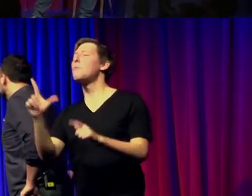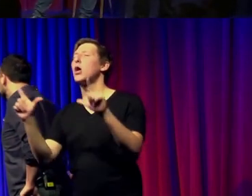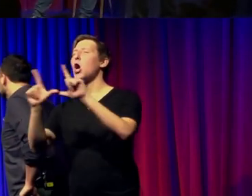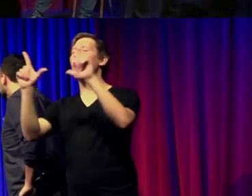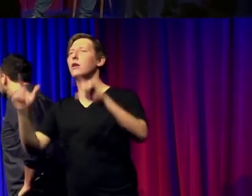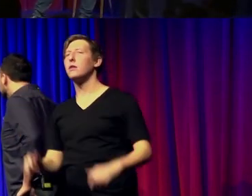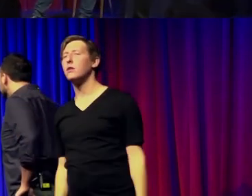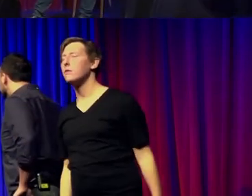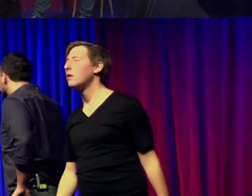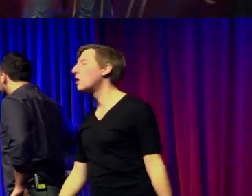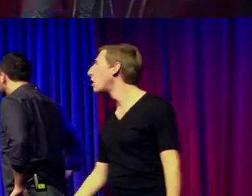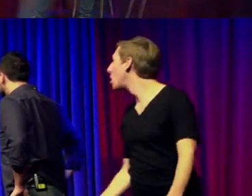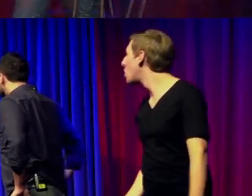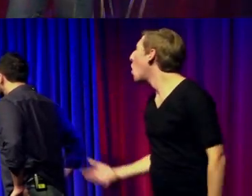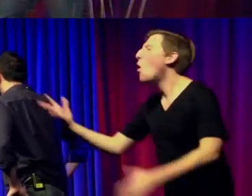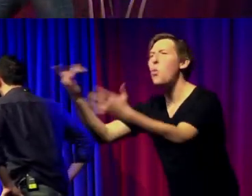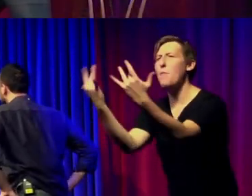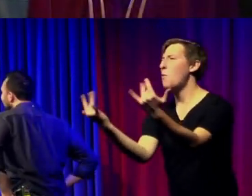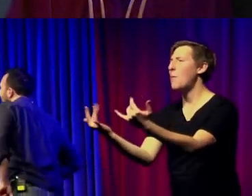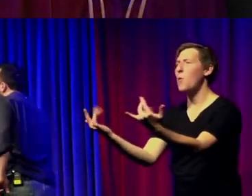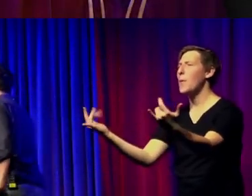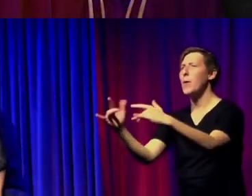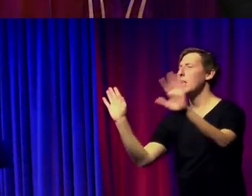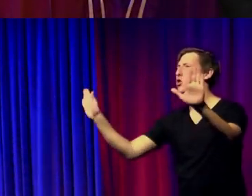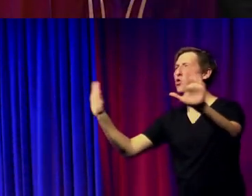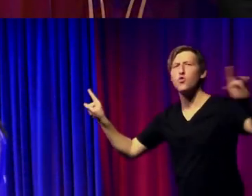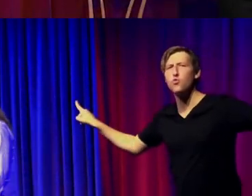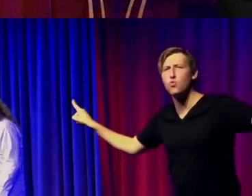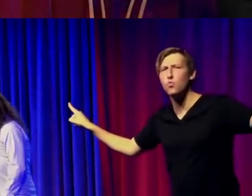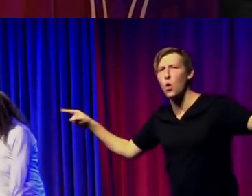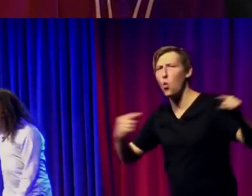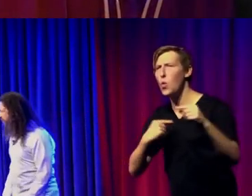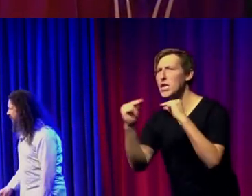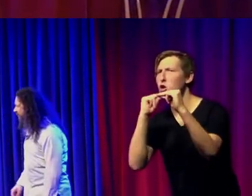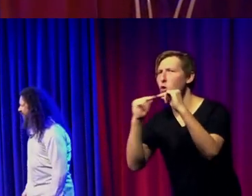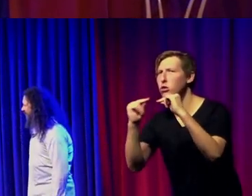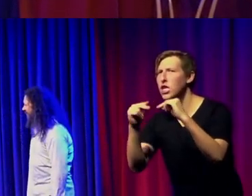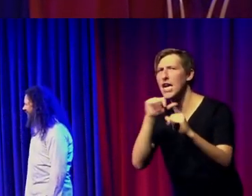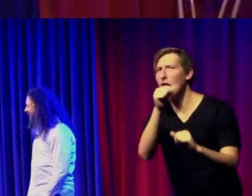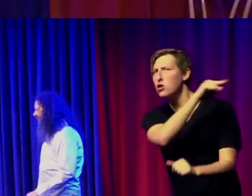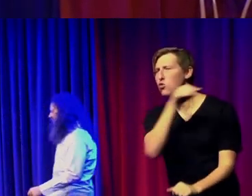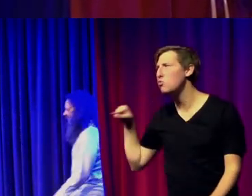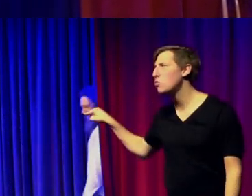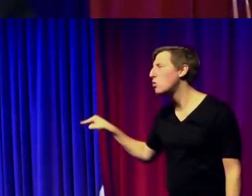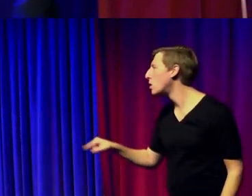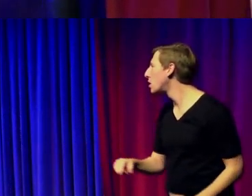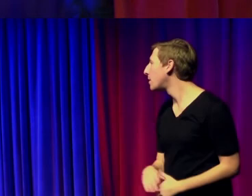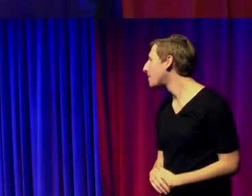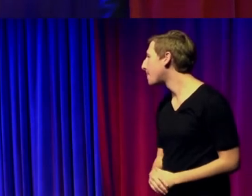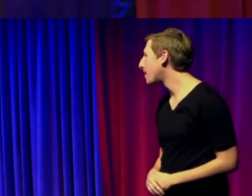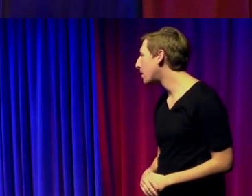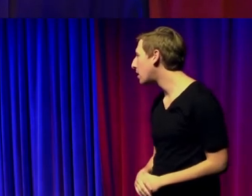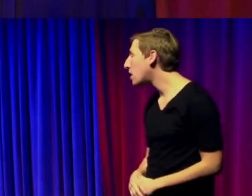Wait, no. Wait, yeah, we are the ones you're negotiating with. Now you see why.